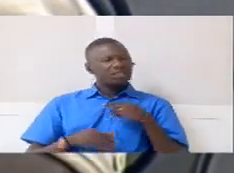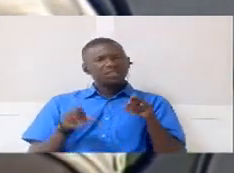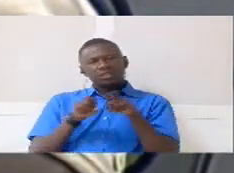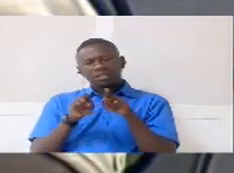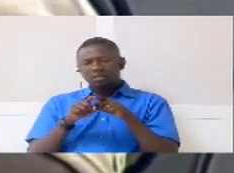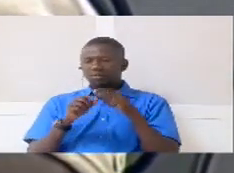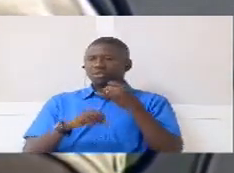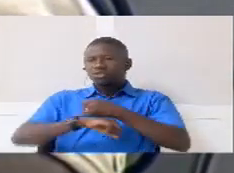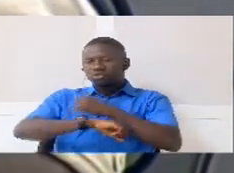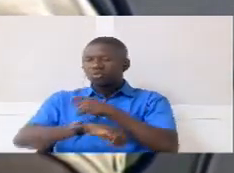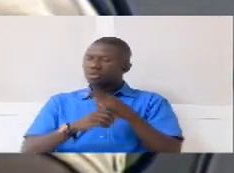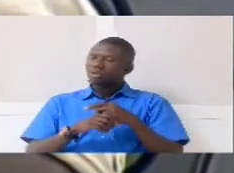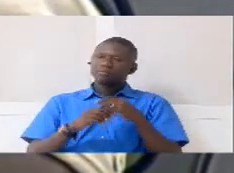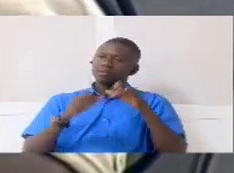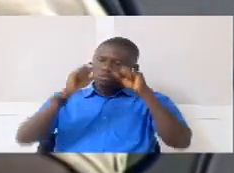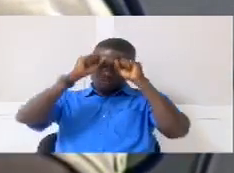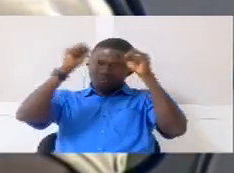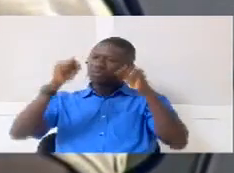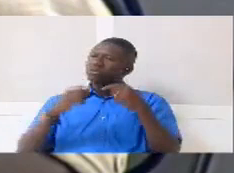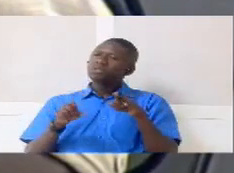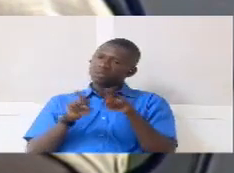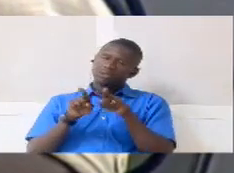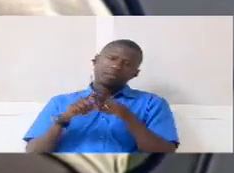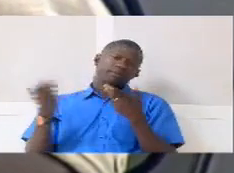is a state institution just as others.